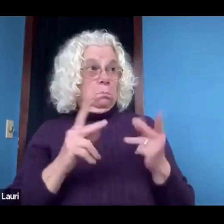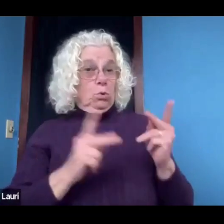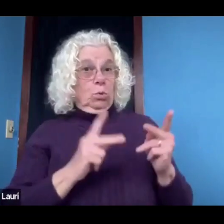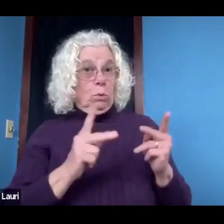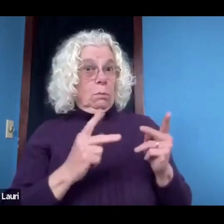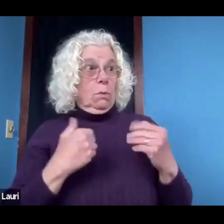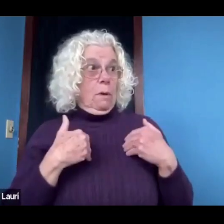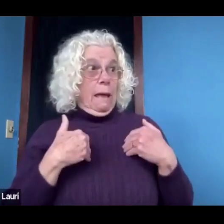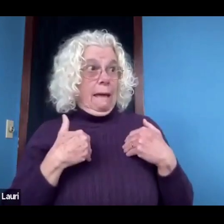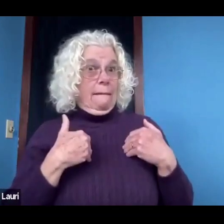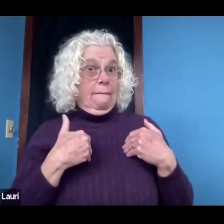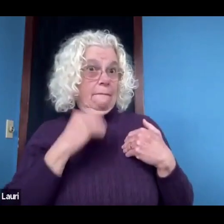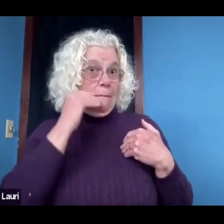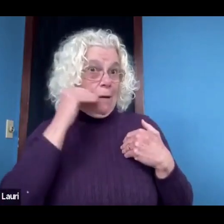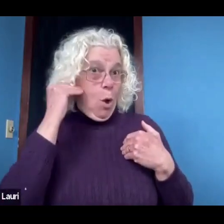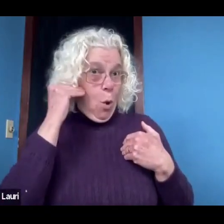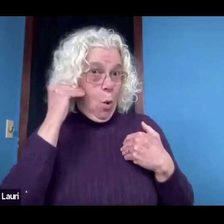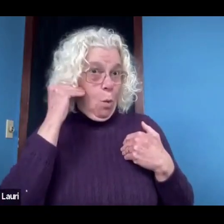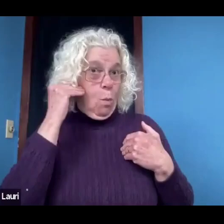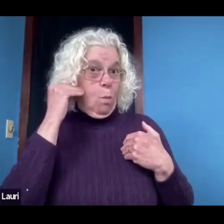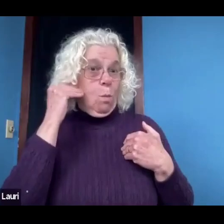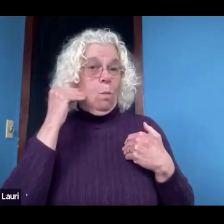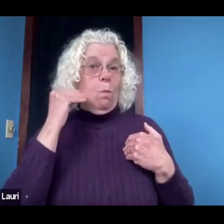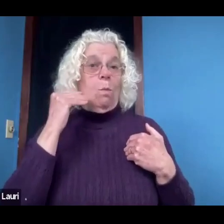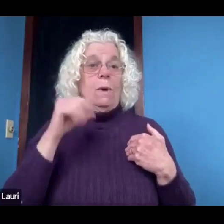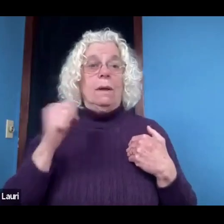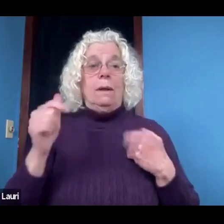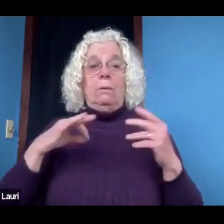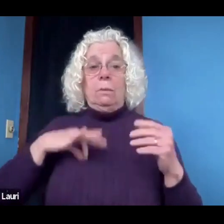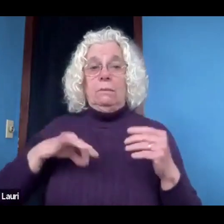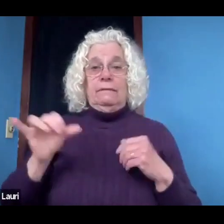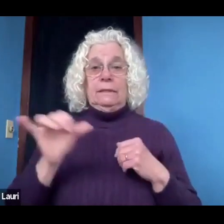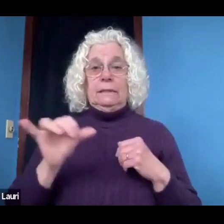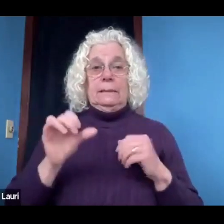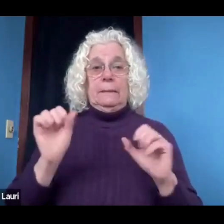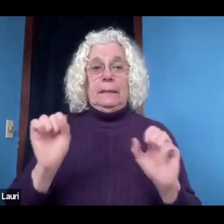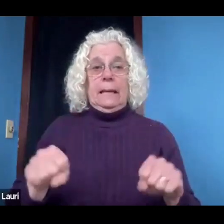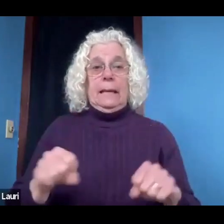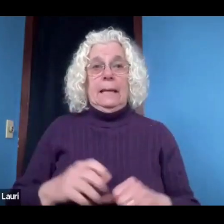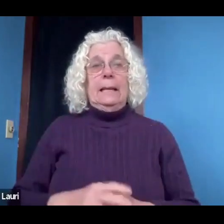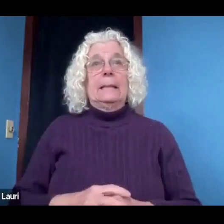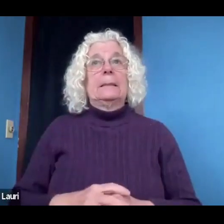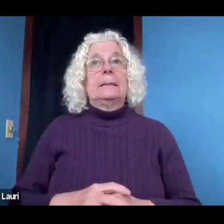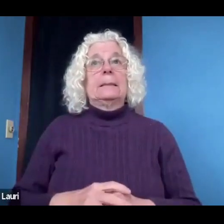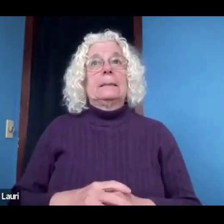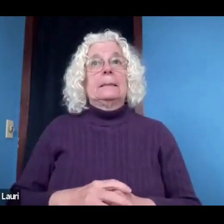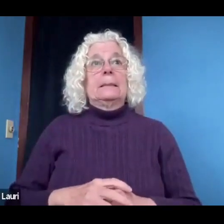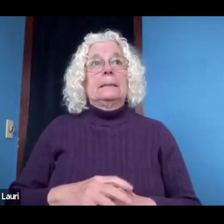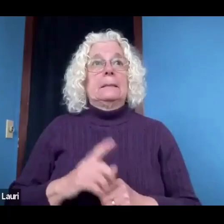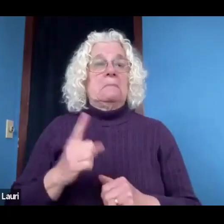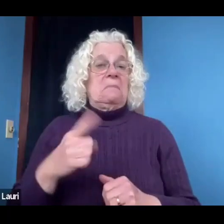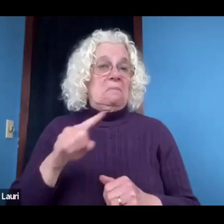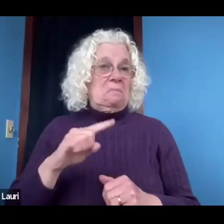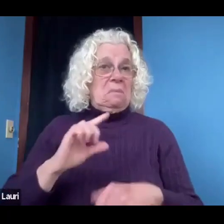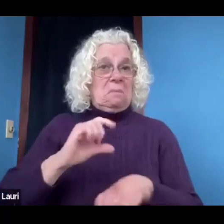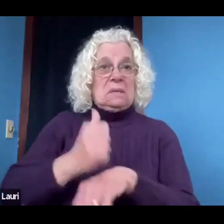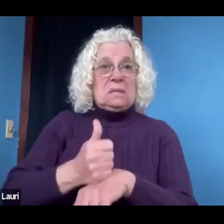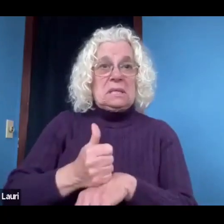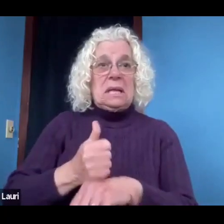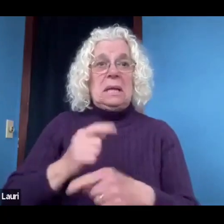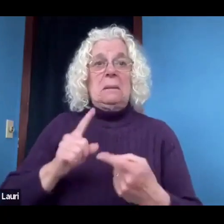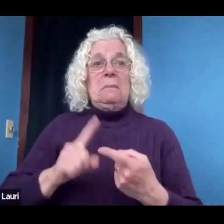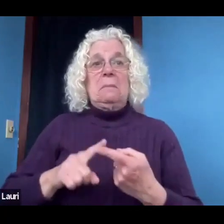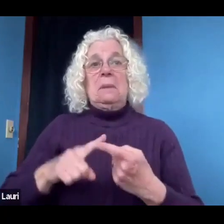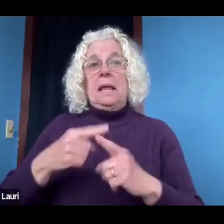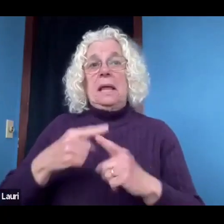and provides numerous benefits to homeowners and renters alike. This can be a shared arrangement that might involve a homeowner or